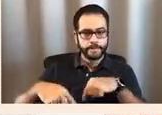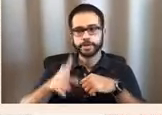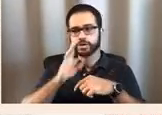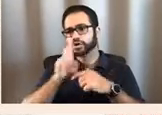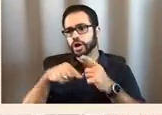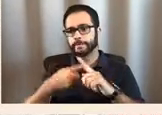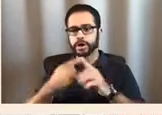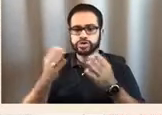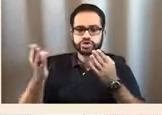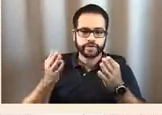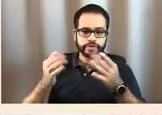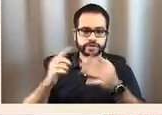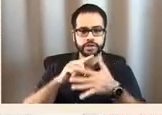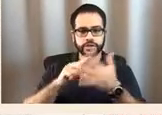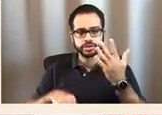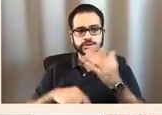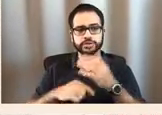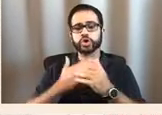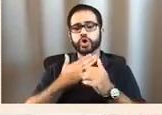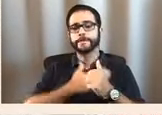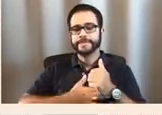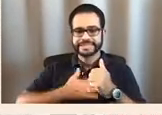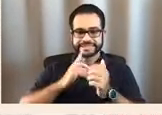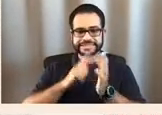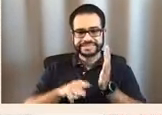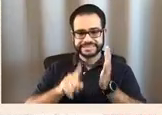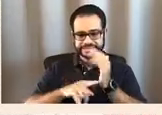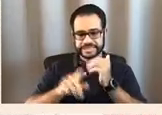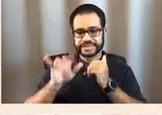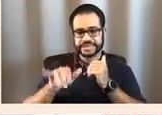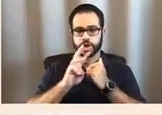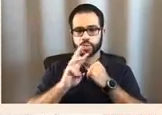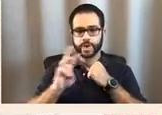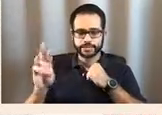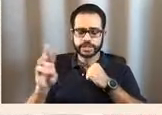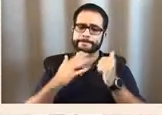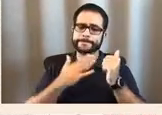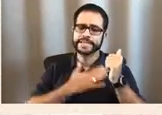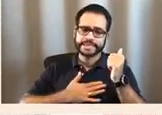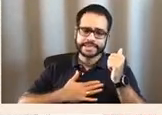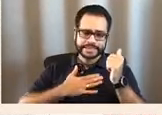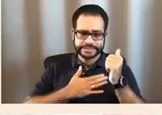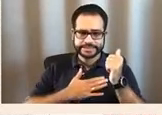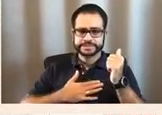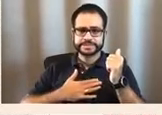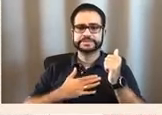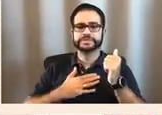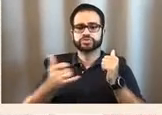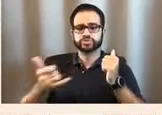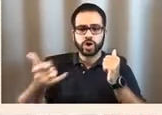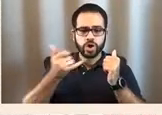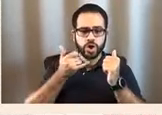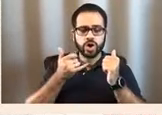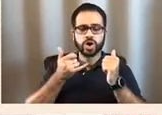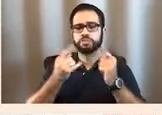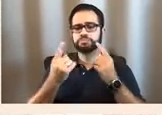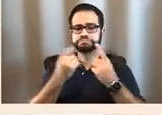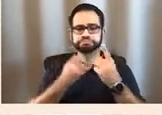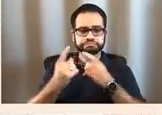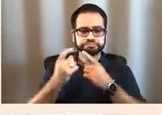services. So please check out the website and please feel free to call us, ask us